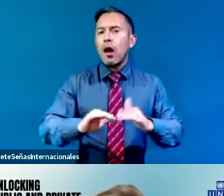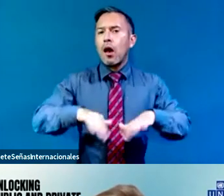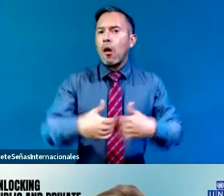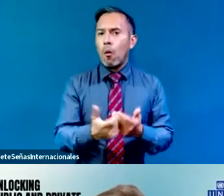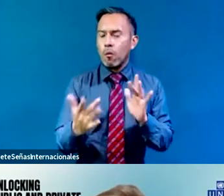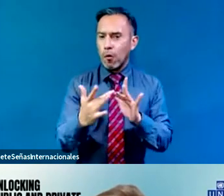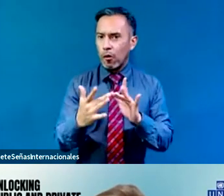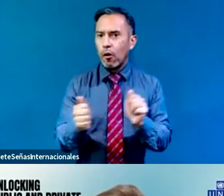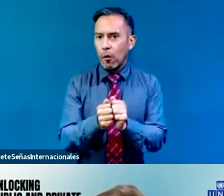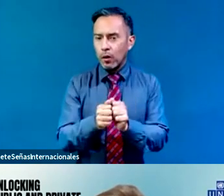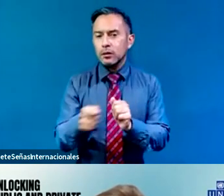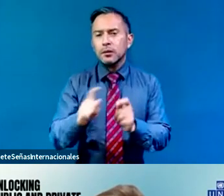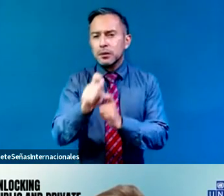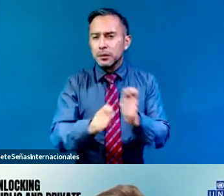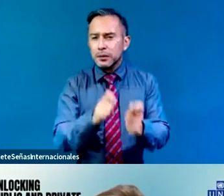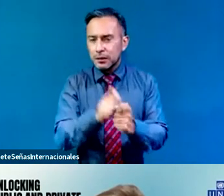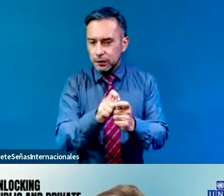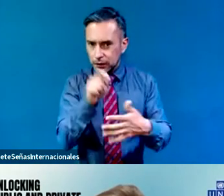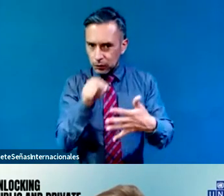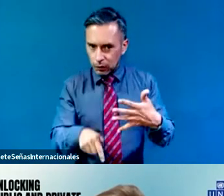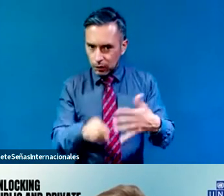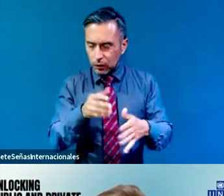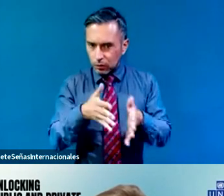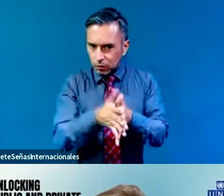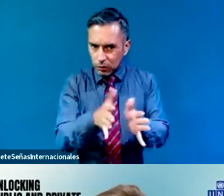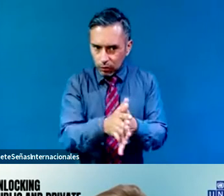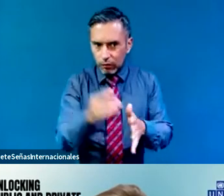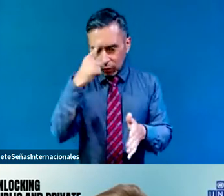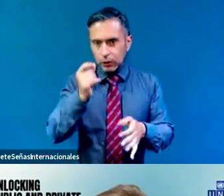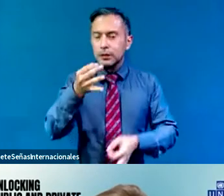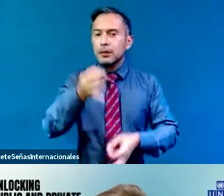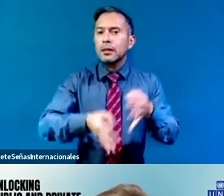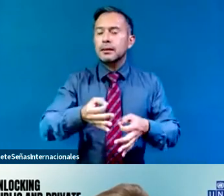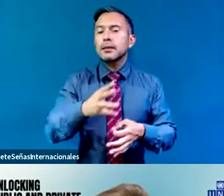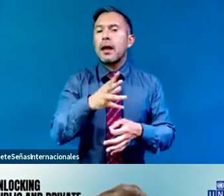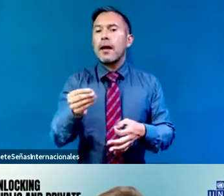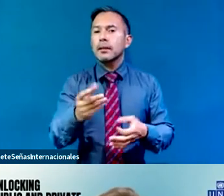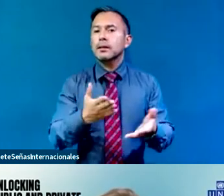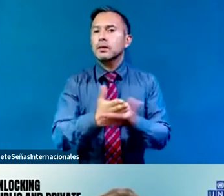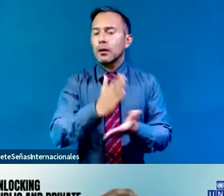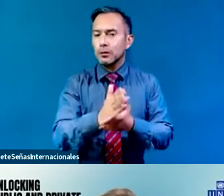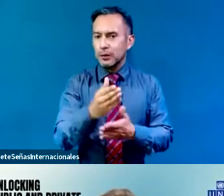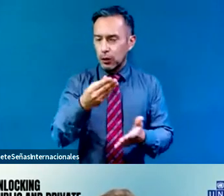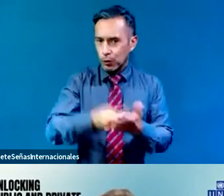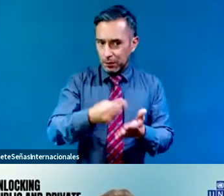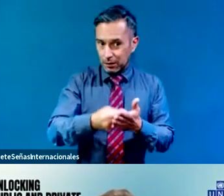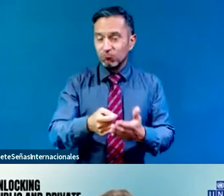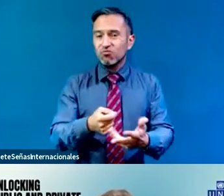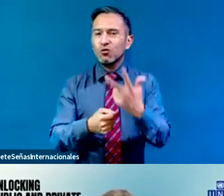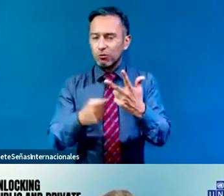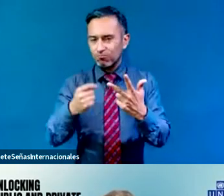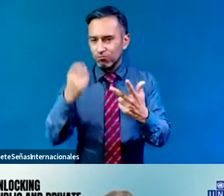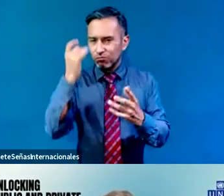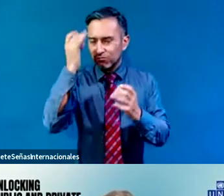Justice and Rights Action Coalition. So the three ideas: closing the access gap, bolstering women-owned